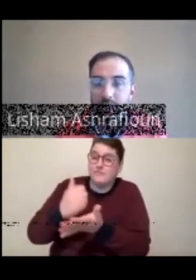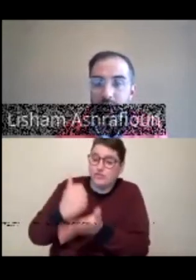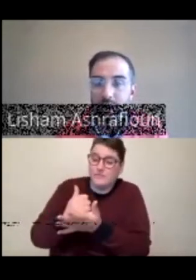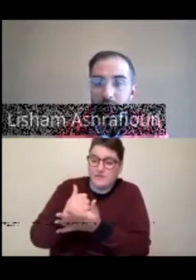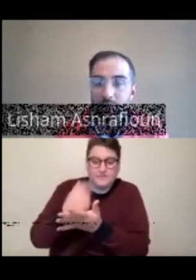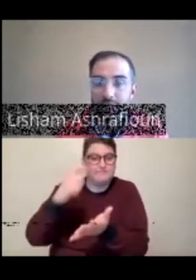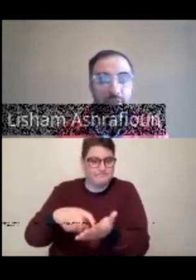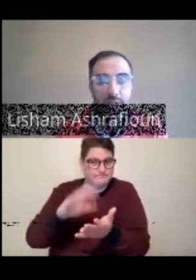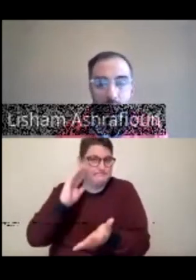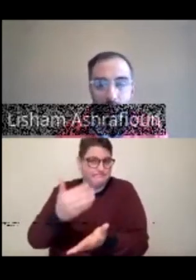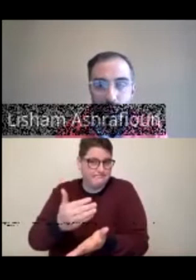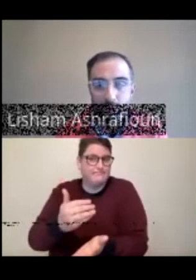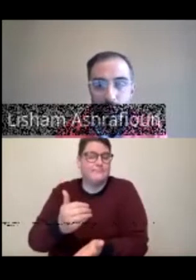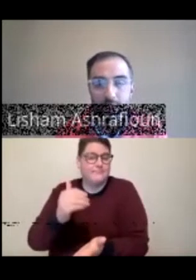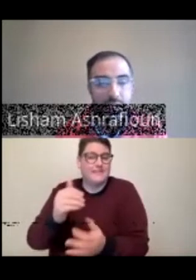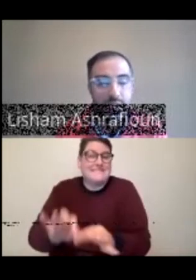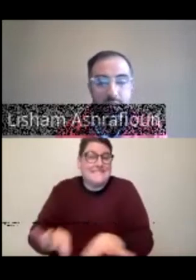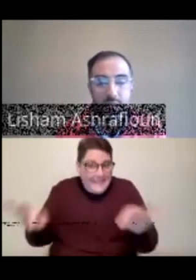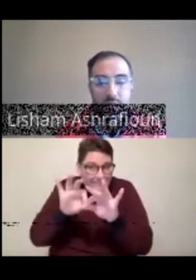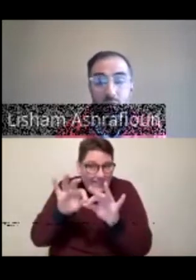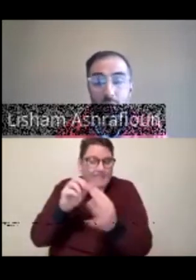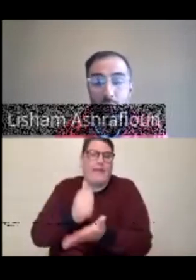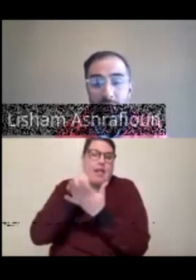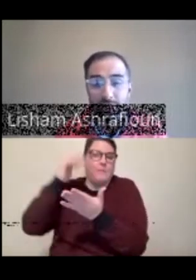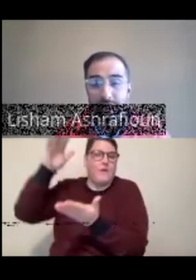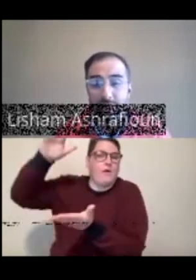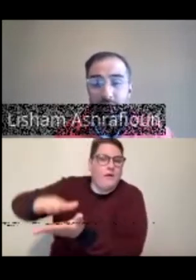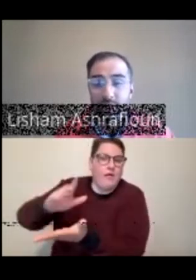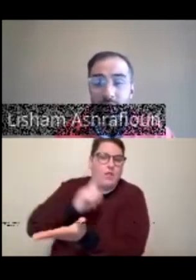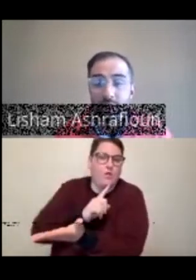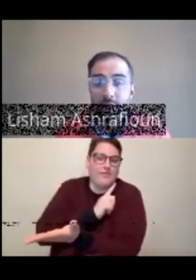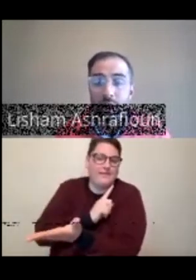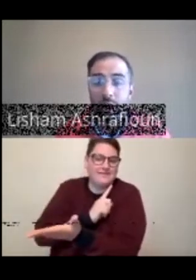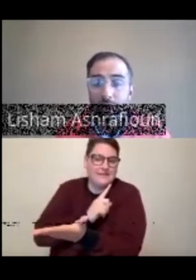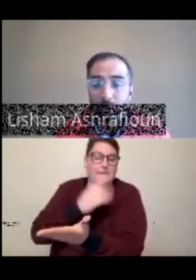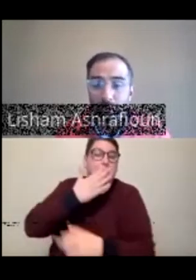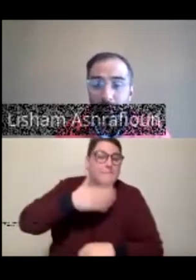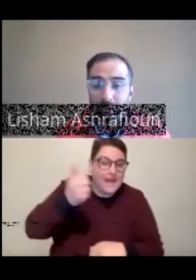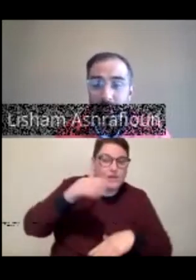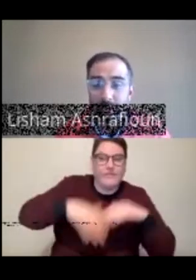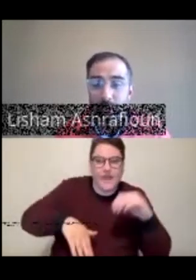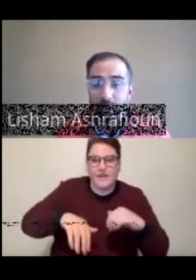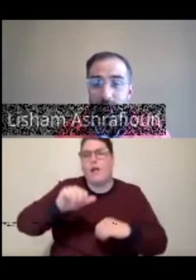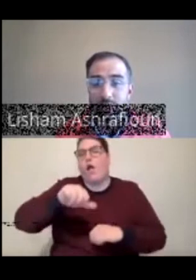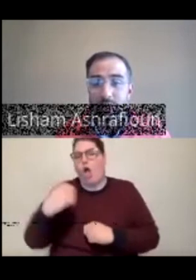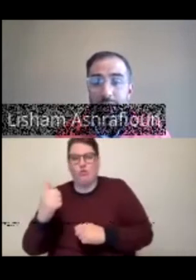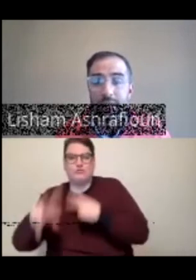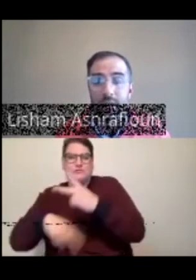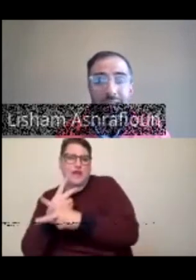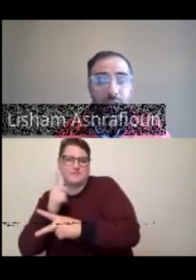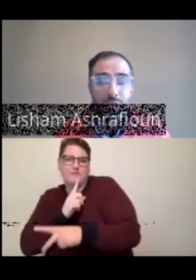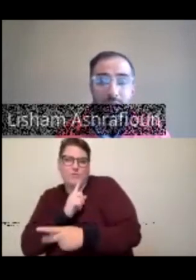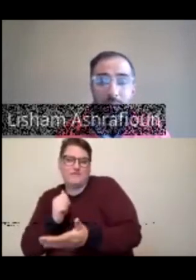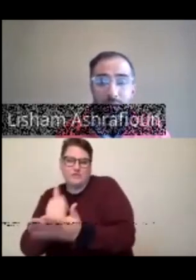treatments significantly reduced loneliness to a greater extent than other loneliness interventions,